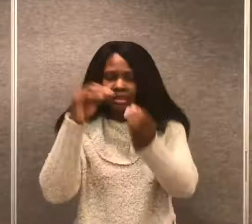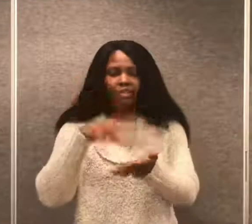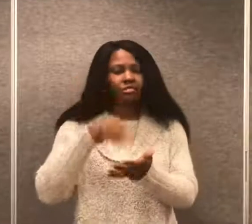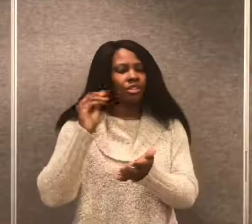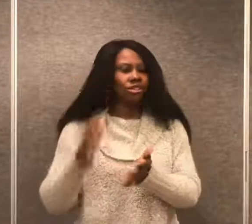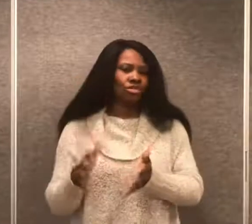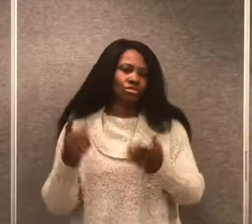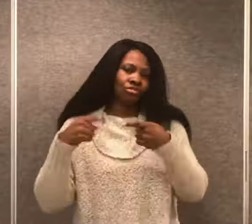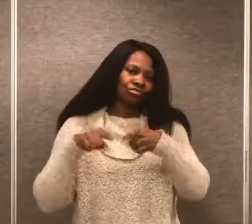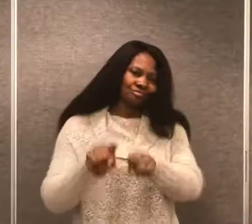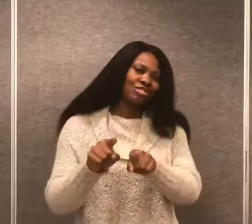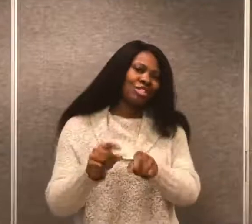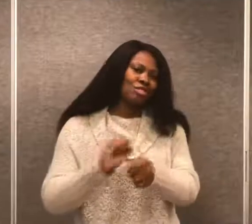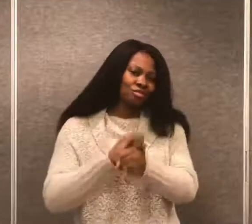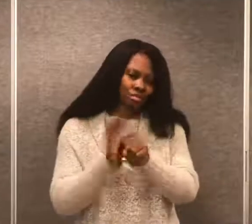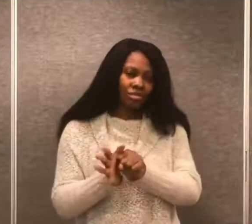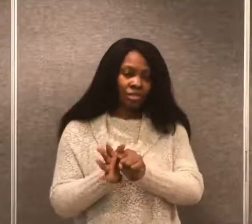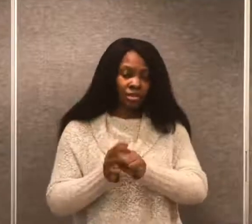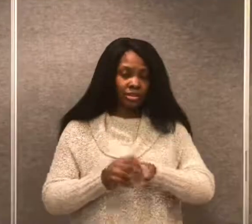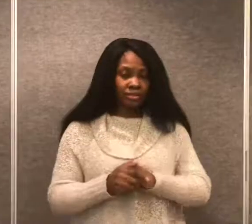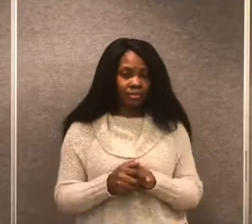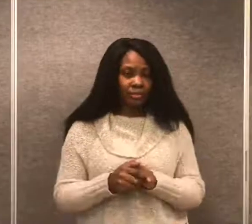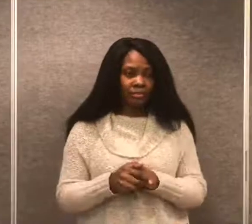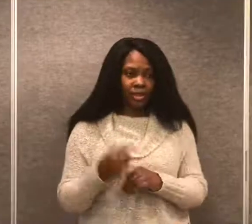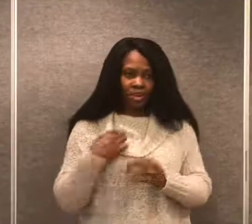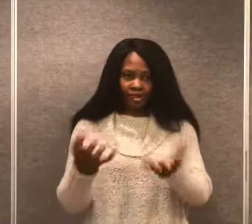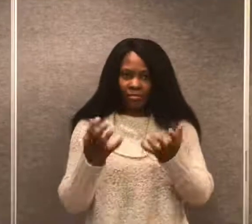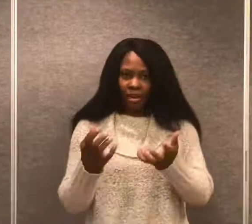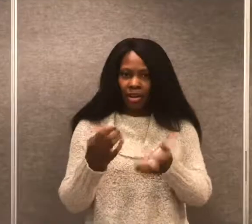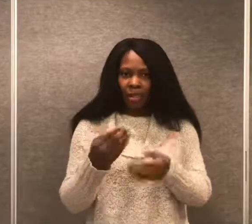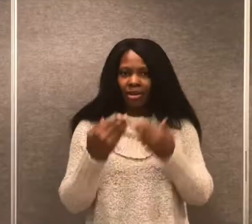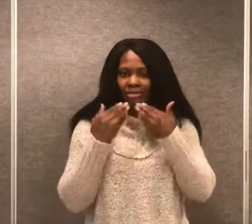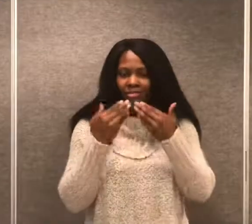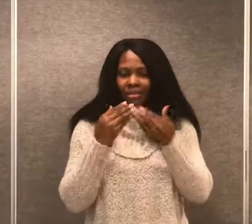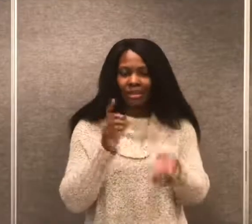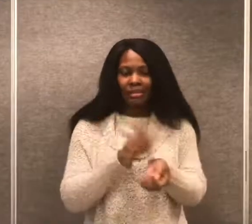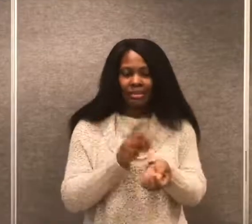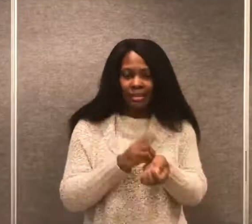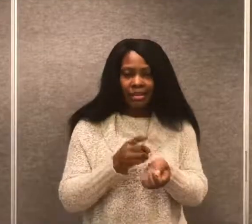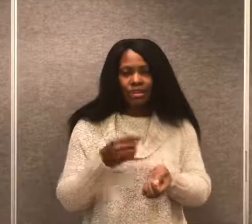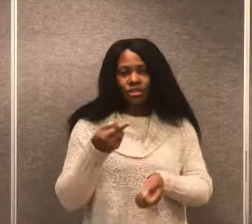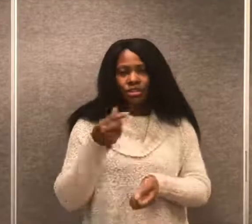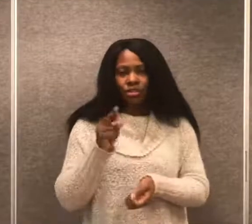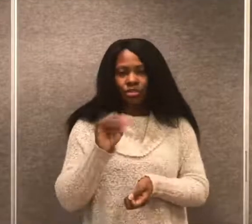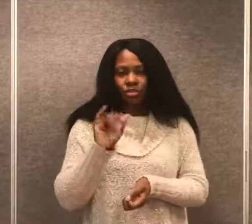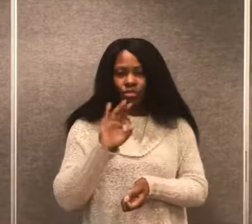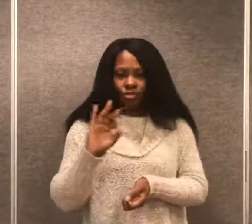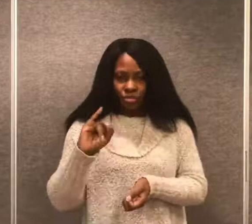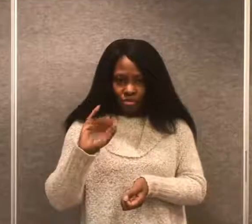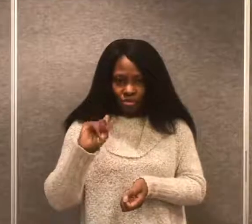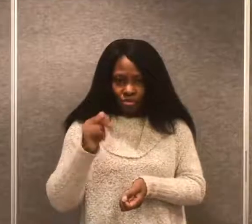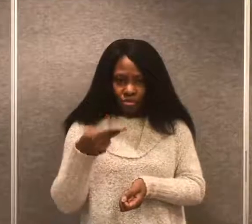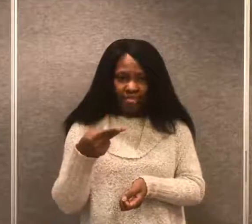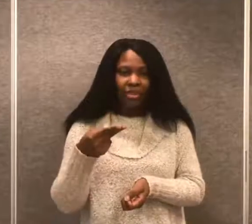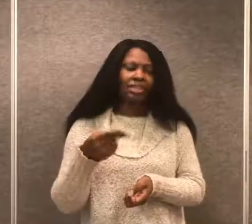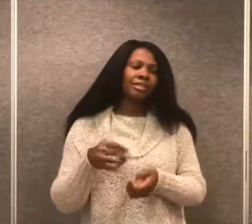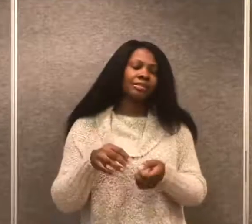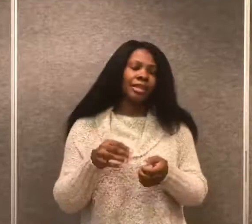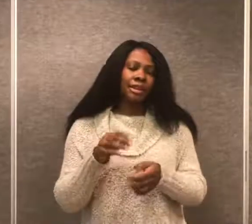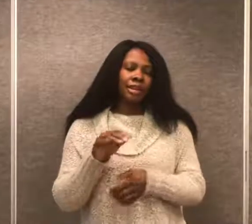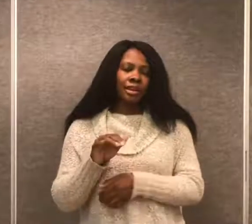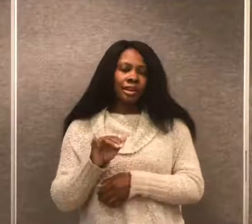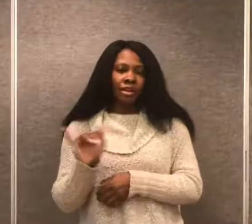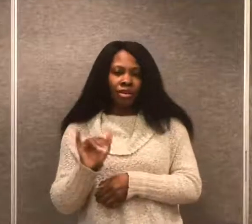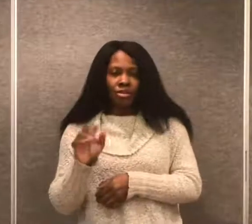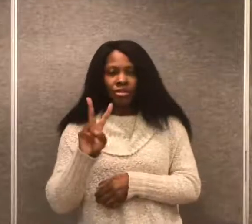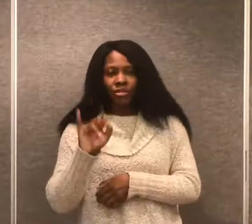pandemic. I also want to just thank Dr. Griffin and Mr. Corte, because they've been a critical part of our decision making. So I truly appreciate